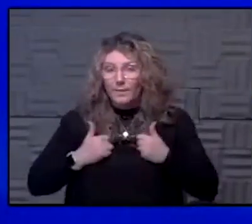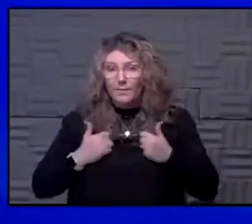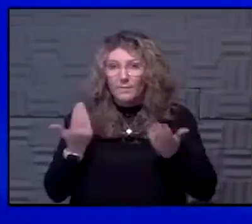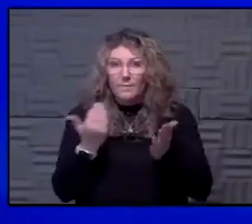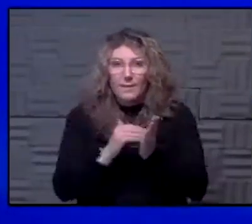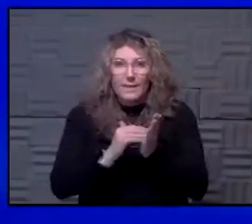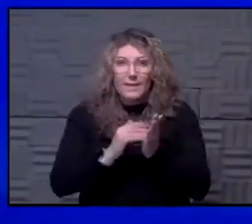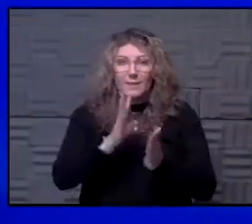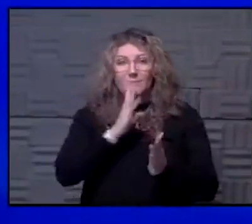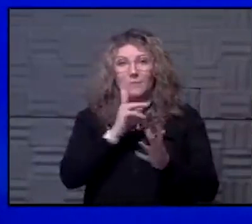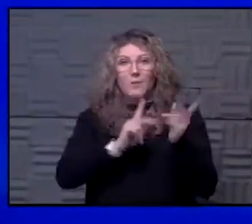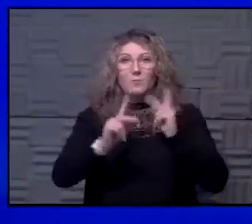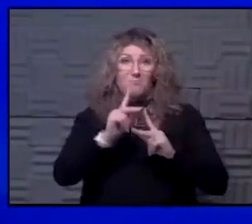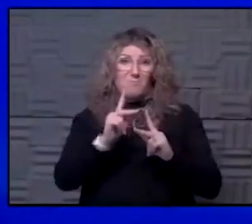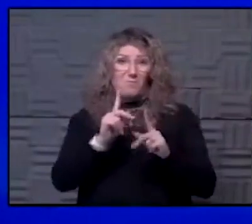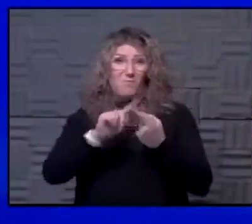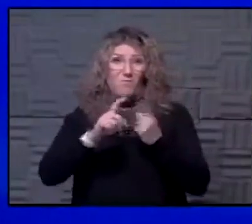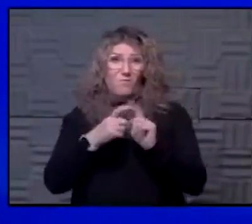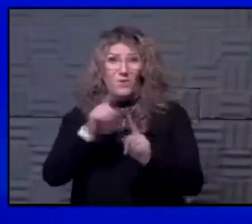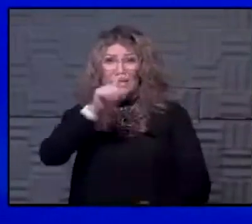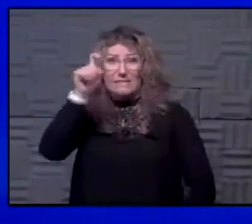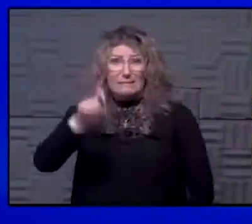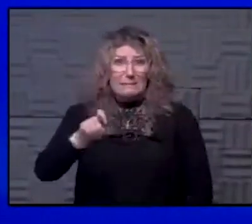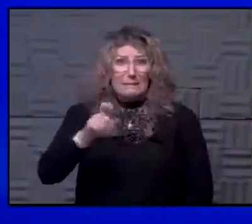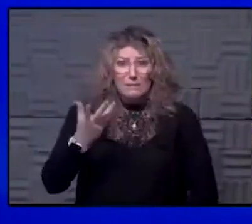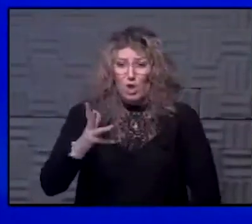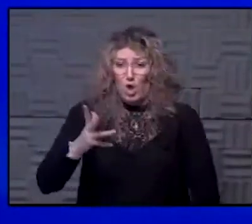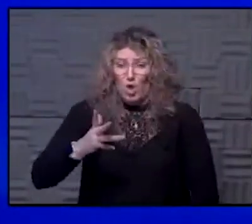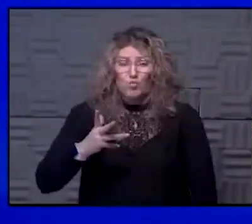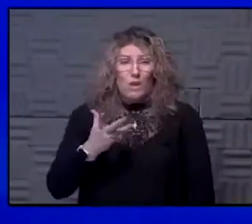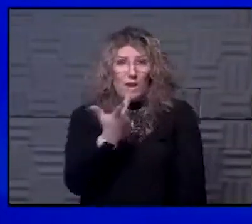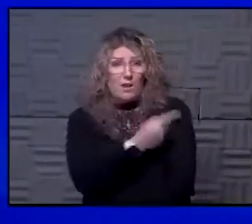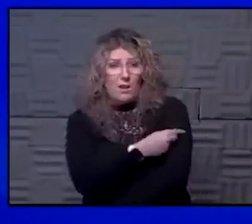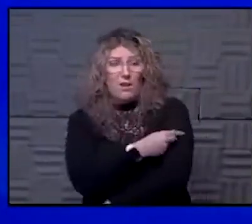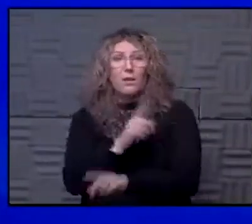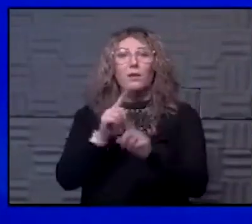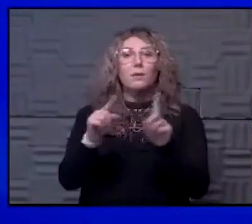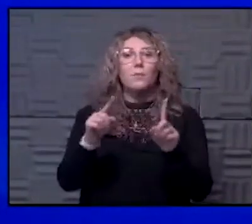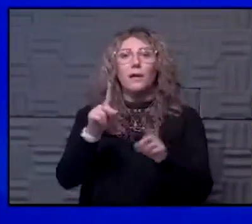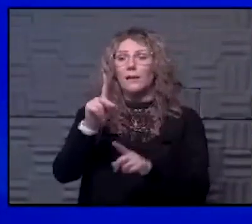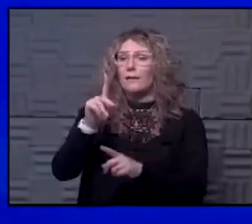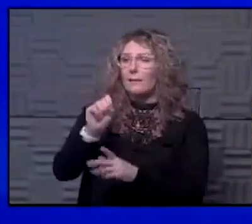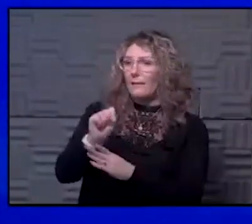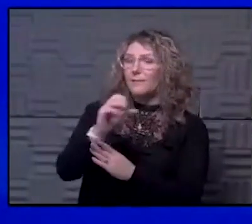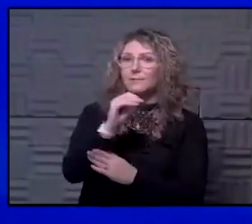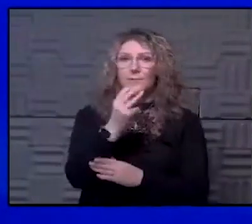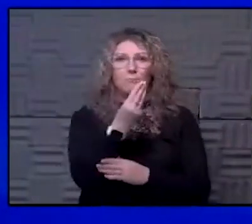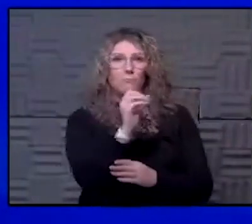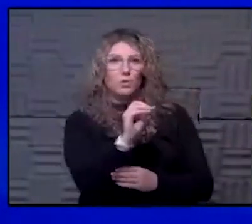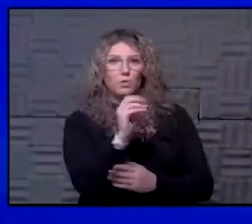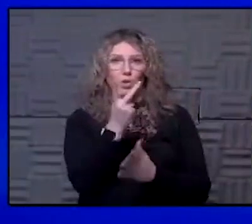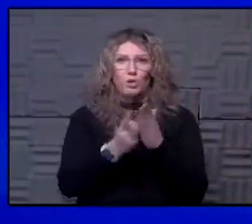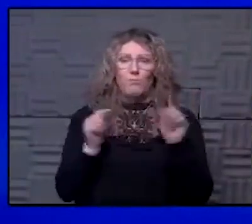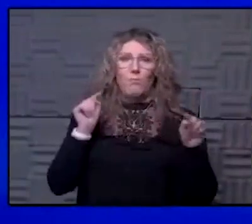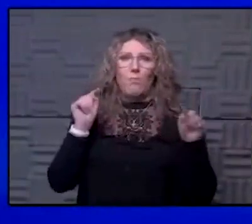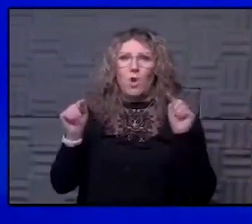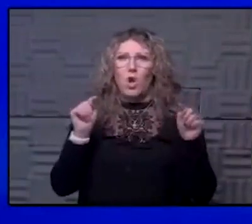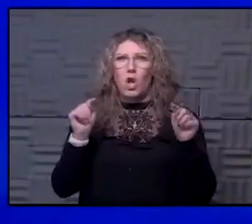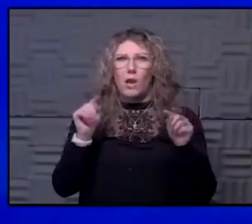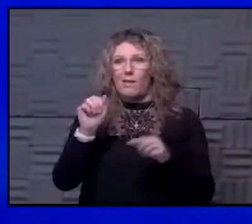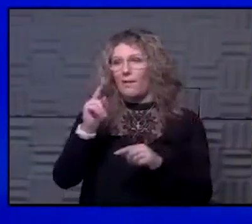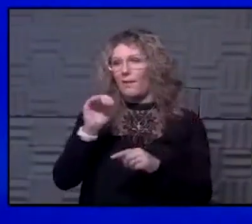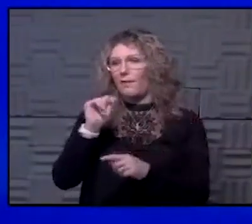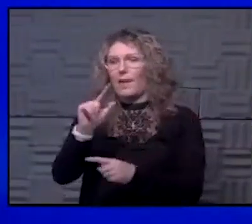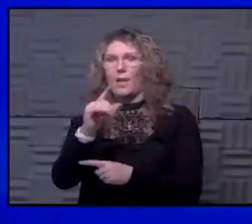again, talking to some folks, my friends in Texas and other states, they're already doing it. But I think in Kansas and probably in Missouri, you're looking at April